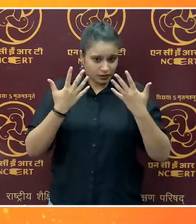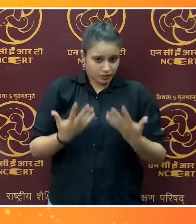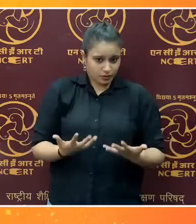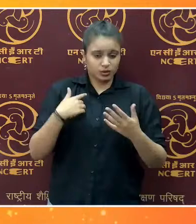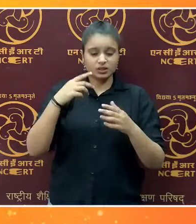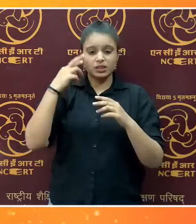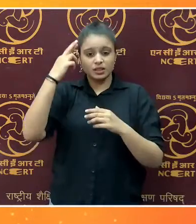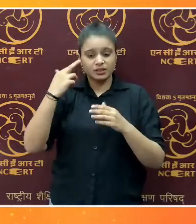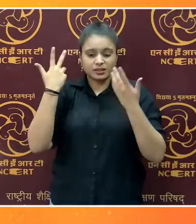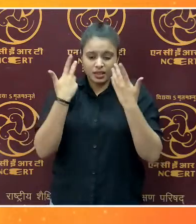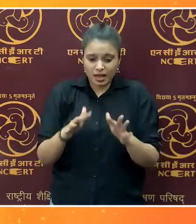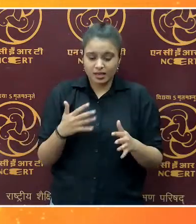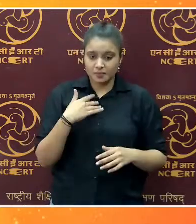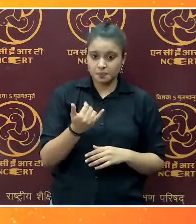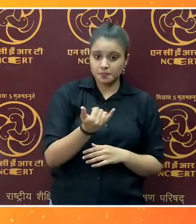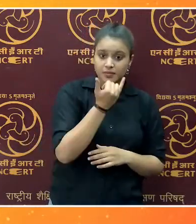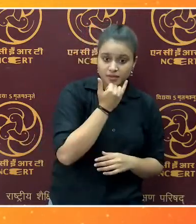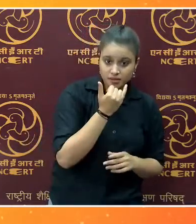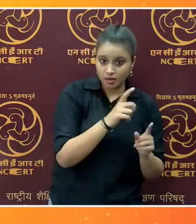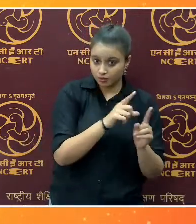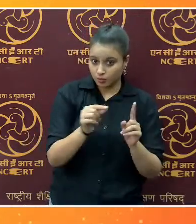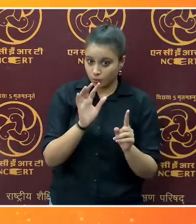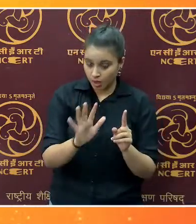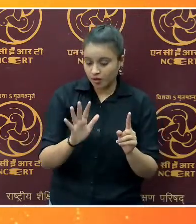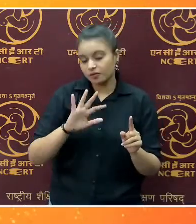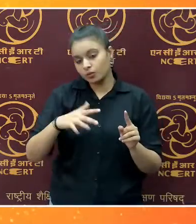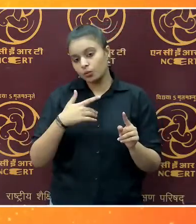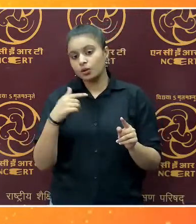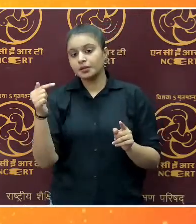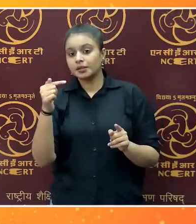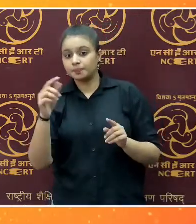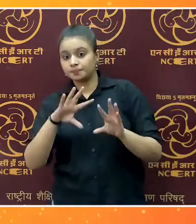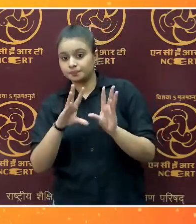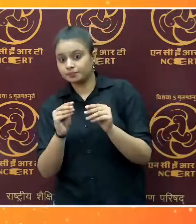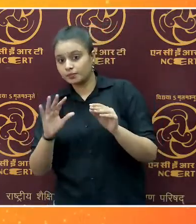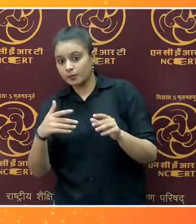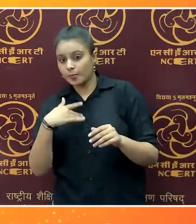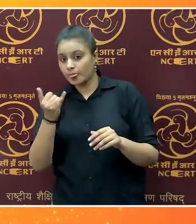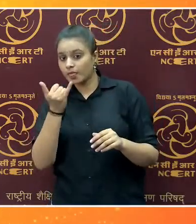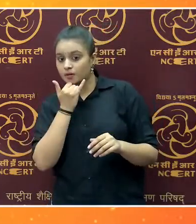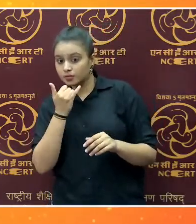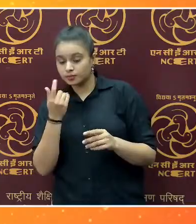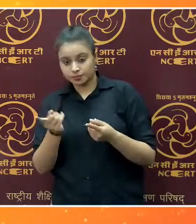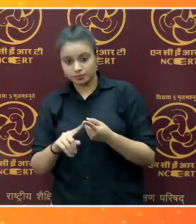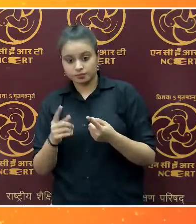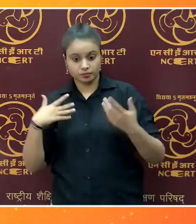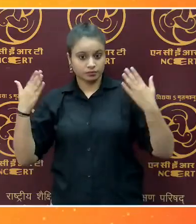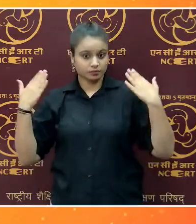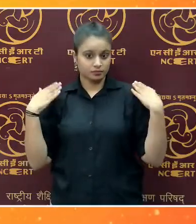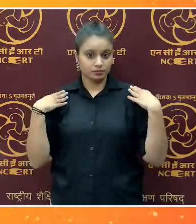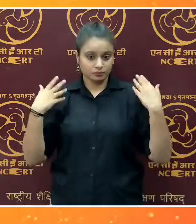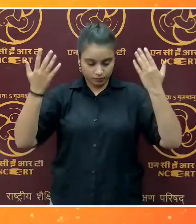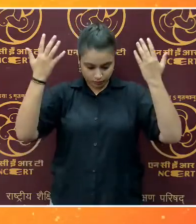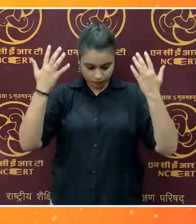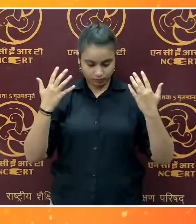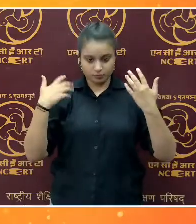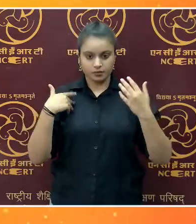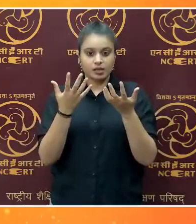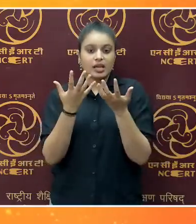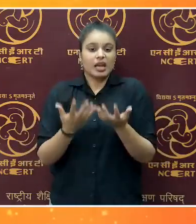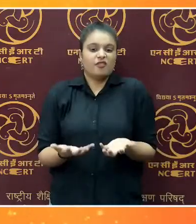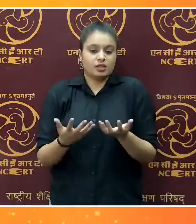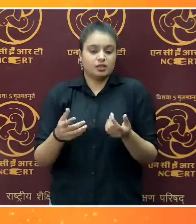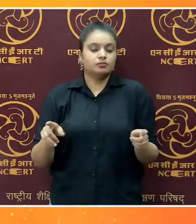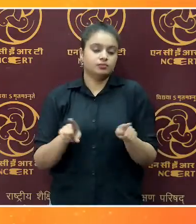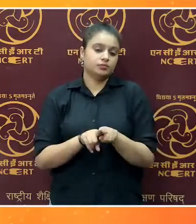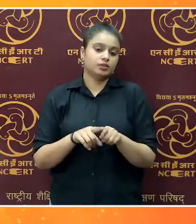committed something wrong, a sin. So we shouldn't do things that are wrong in life. They'll hang on our shoulders all our life. That's one of the